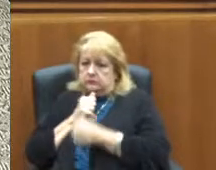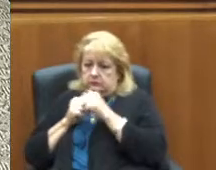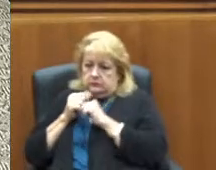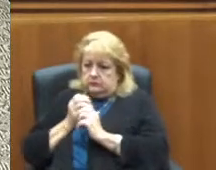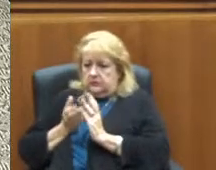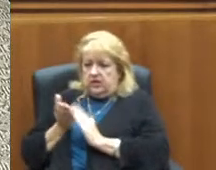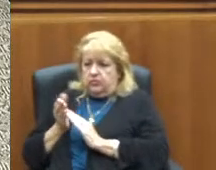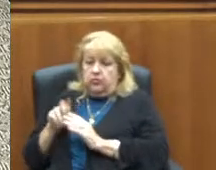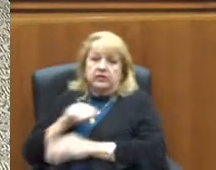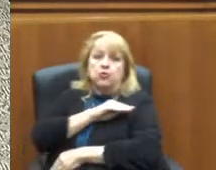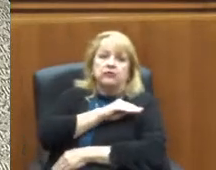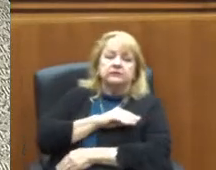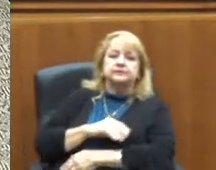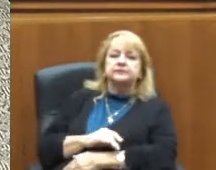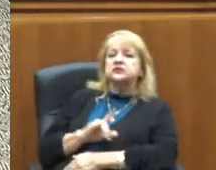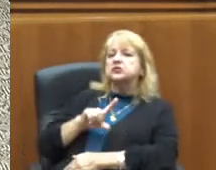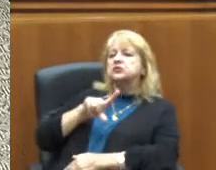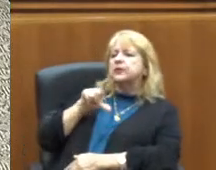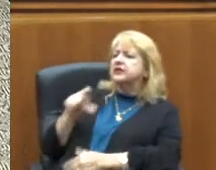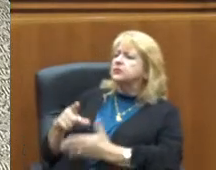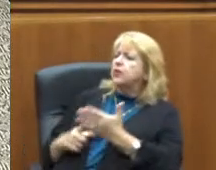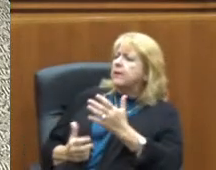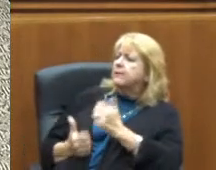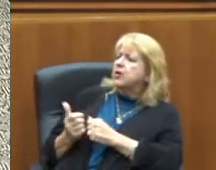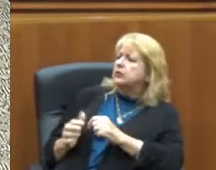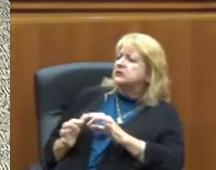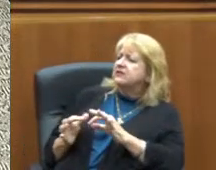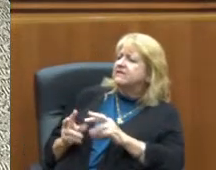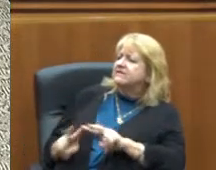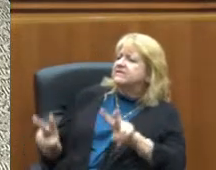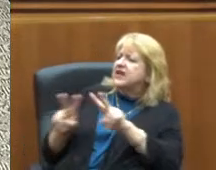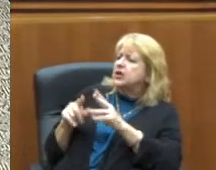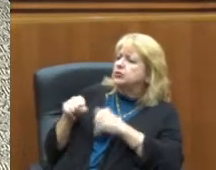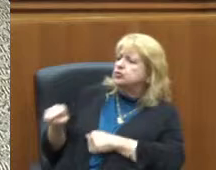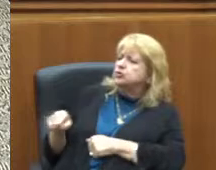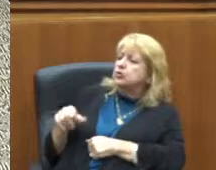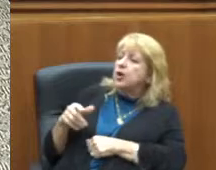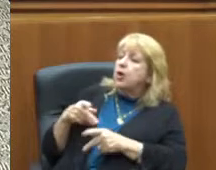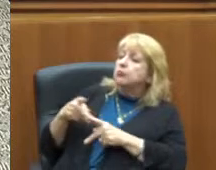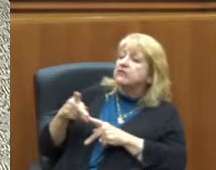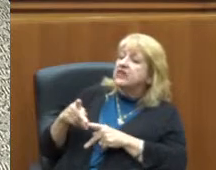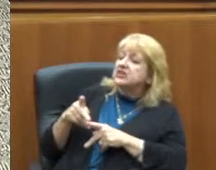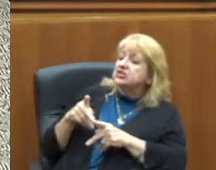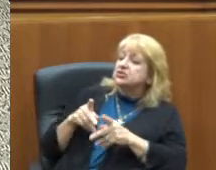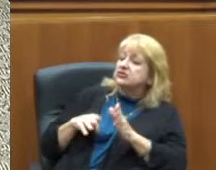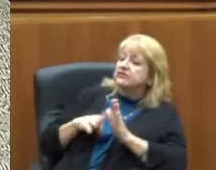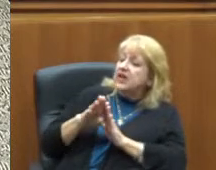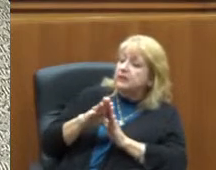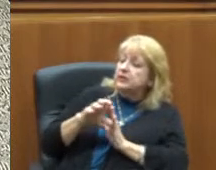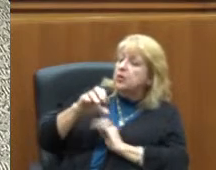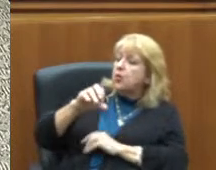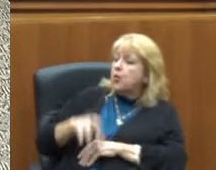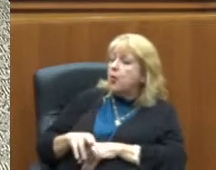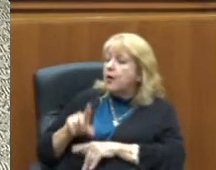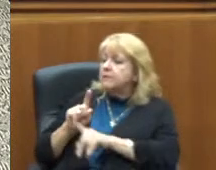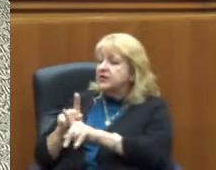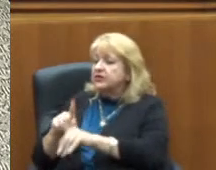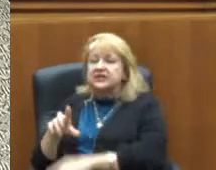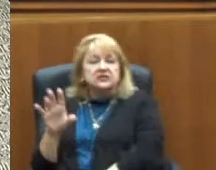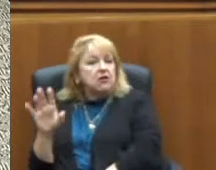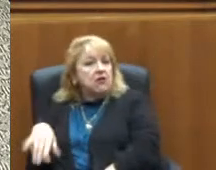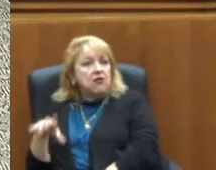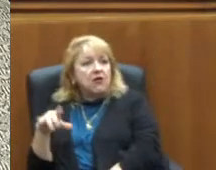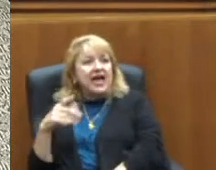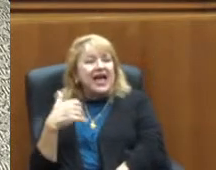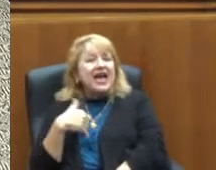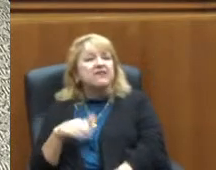was, what is most valuable to you, professional development or mentoring? And they said having a great mentor is even